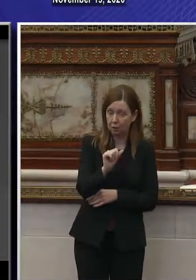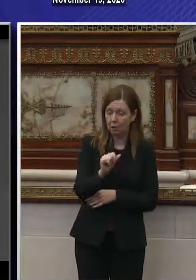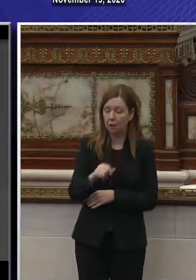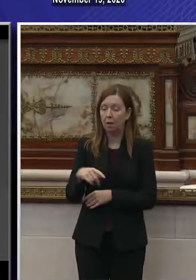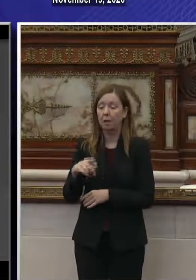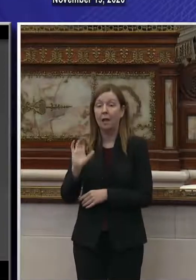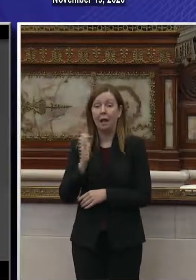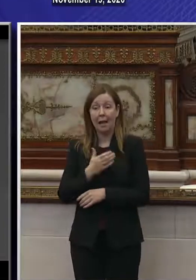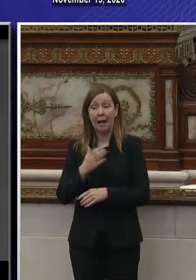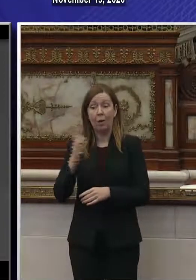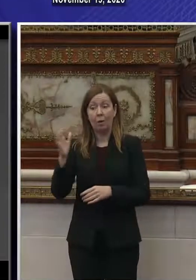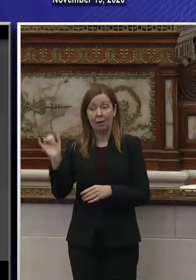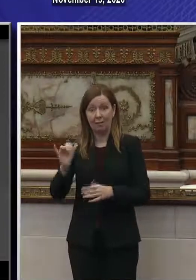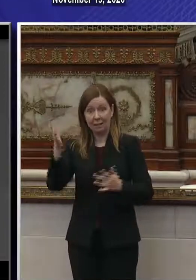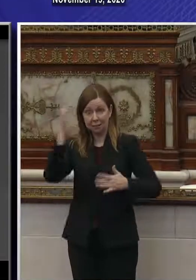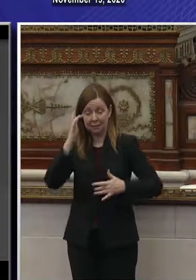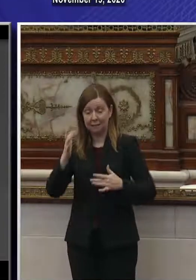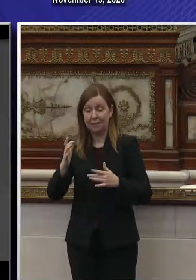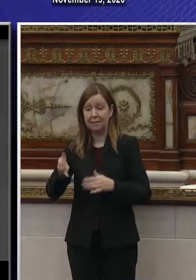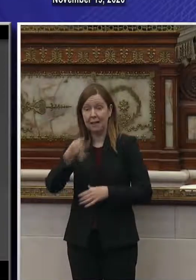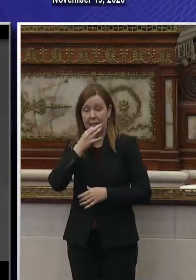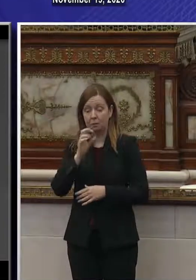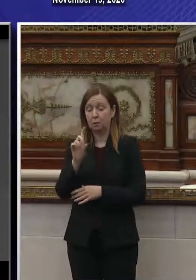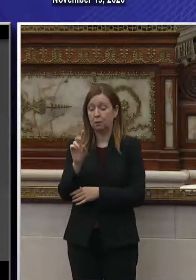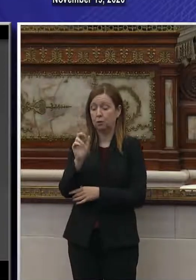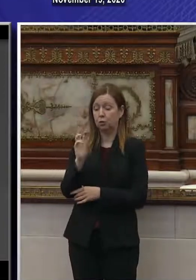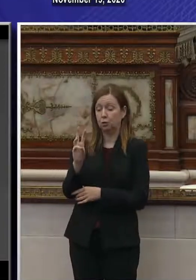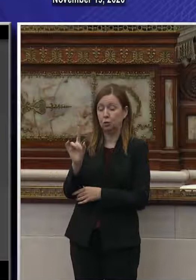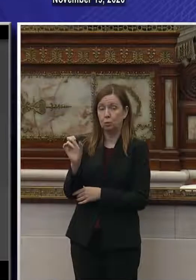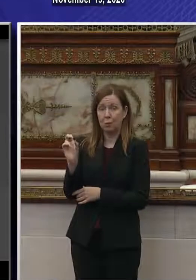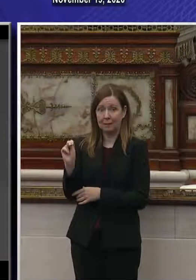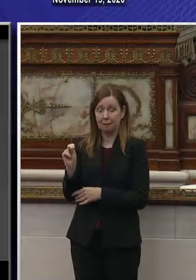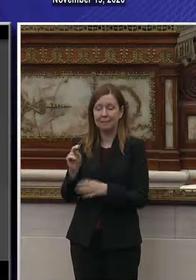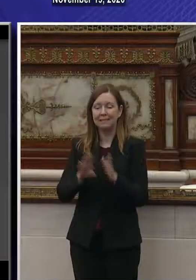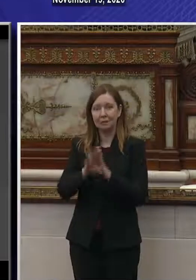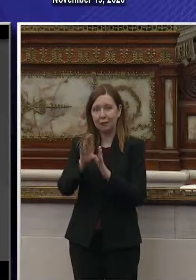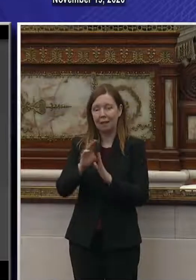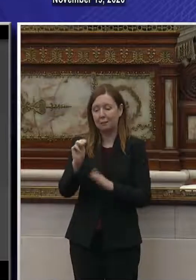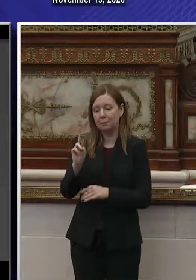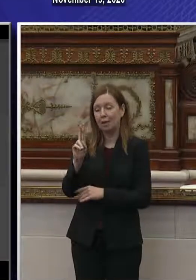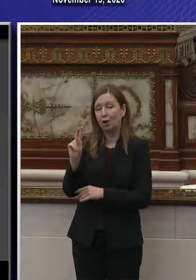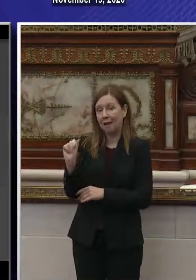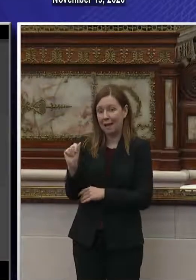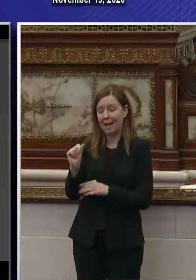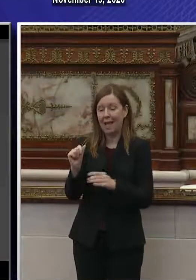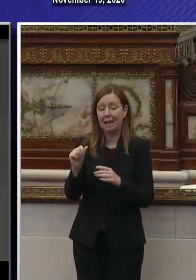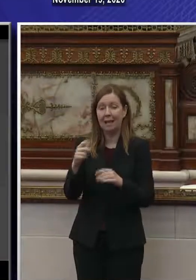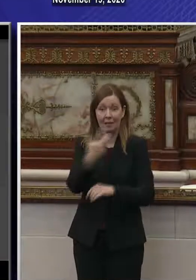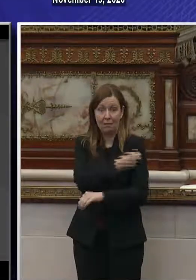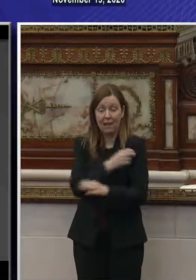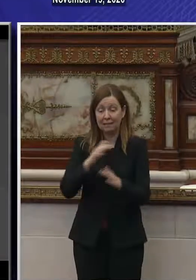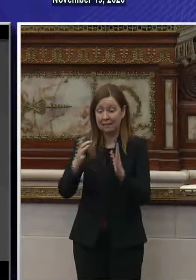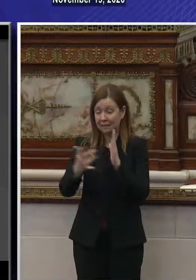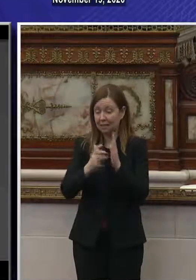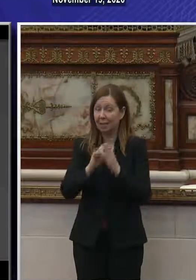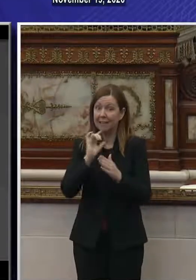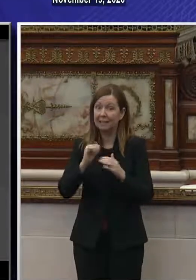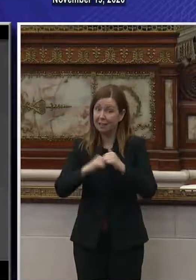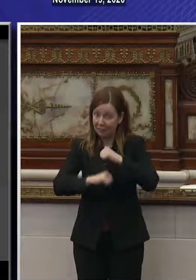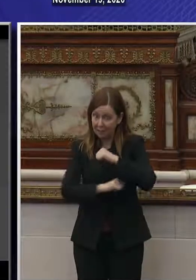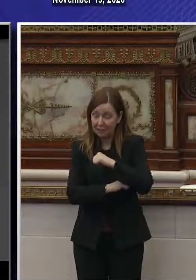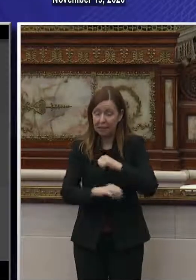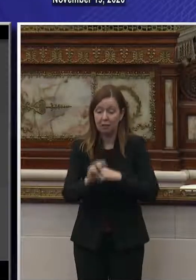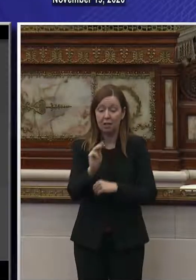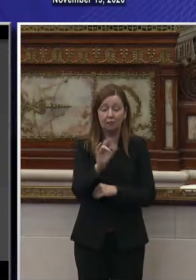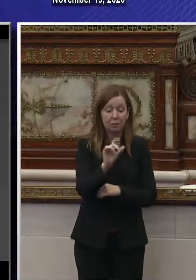own infectious diseases expert, Dr. Drew Weissman, developed the mRNA vaccine technology that is the foundation of Pfizer